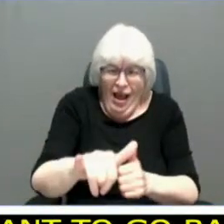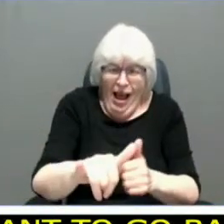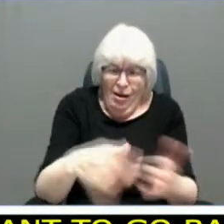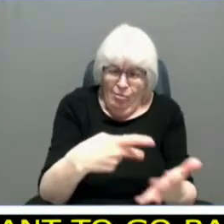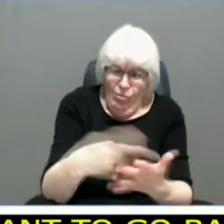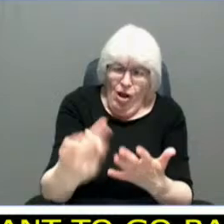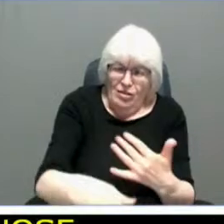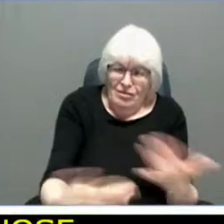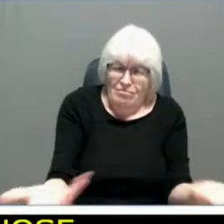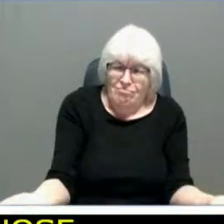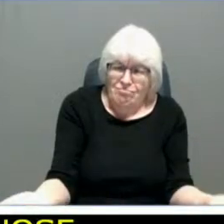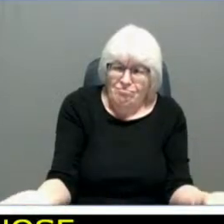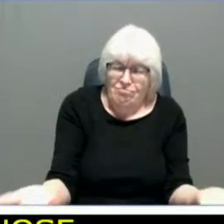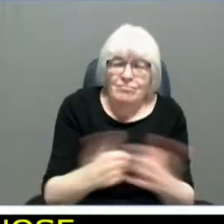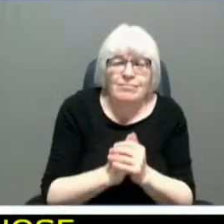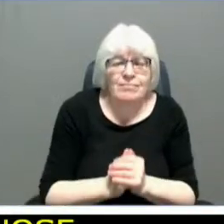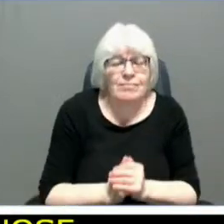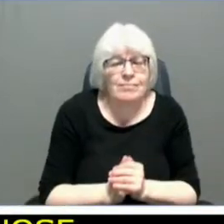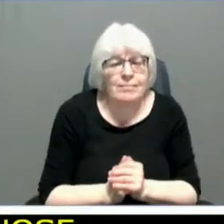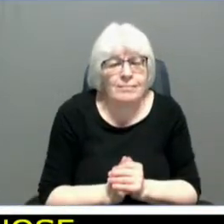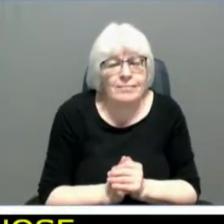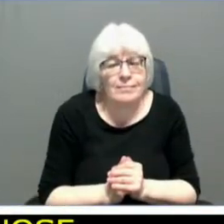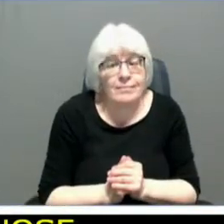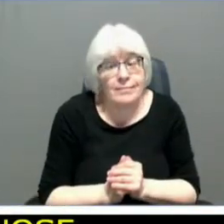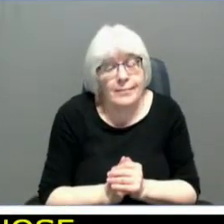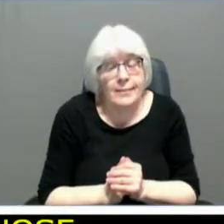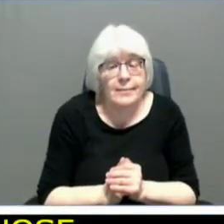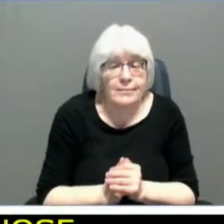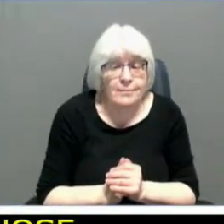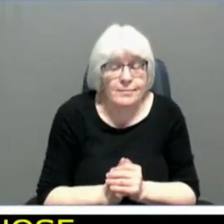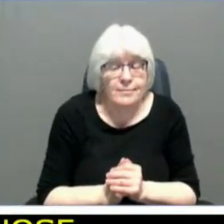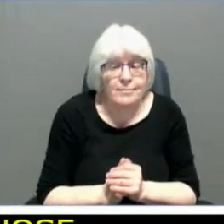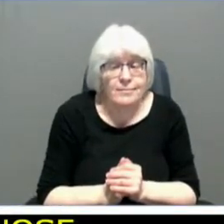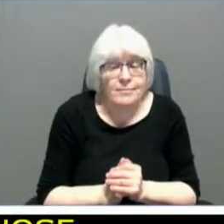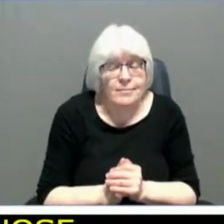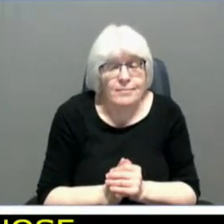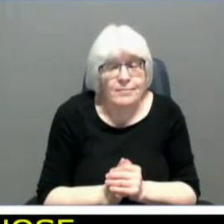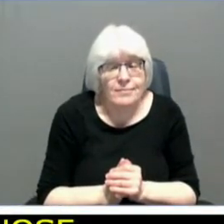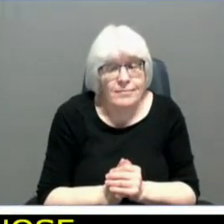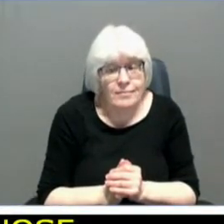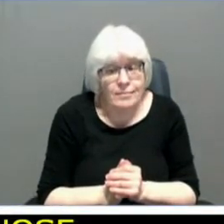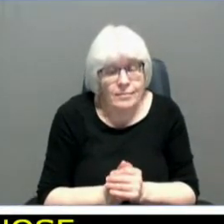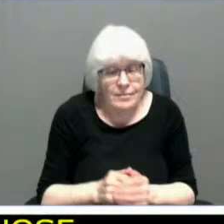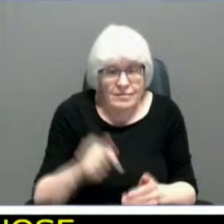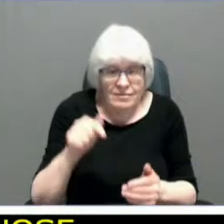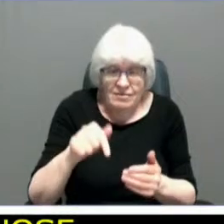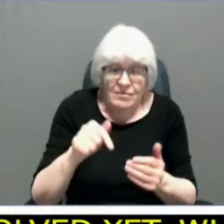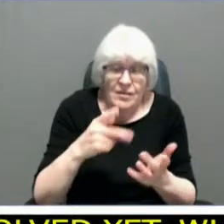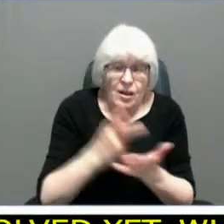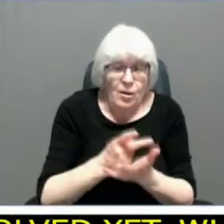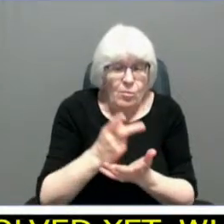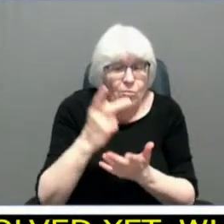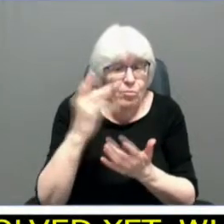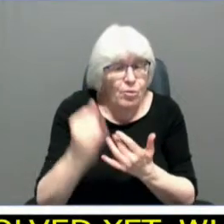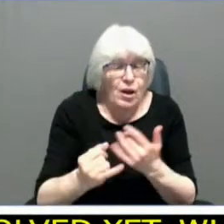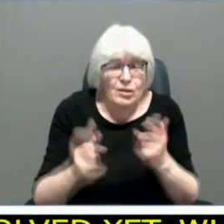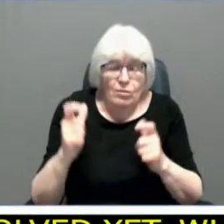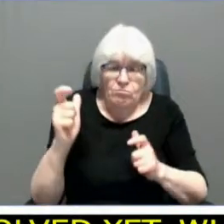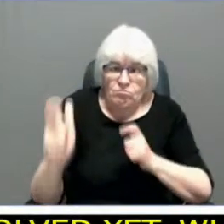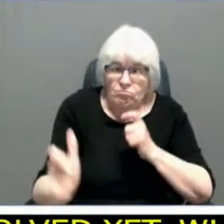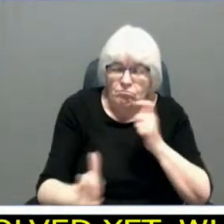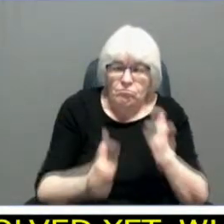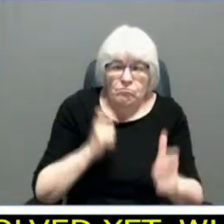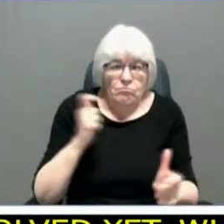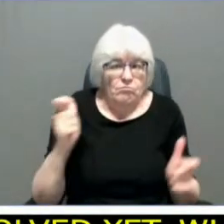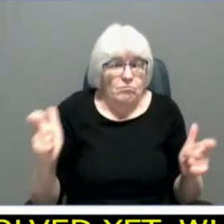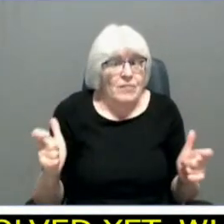Well, I think this is an incredibly big project and big undertaking crossing 5 jurisdictions.